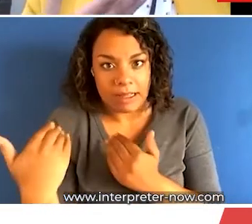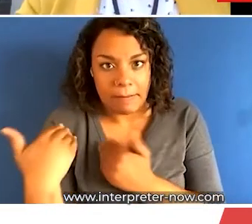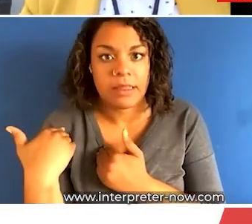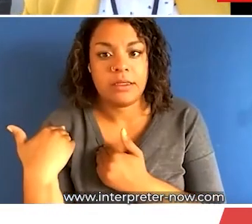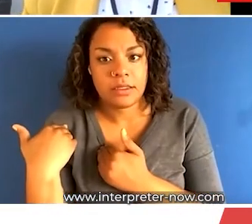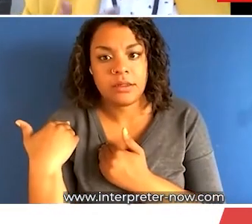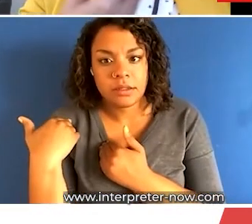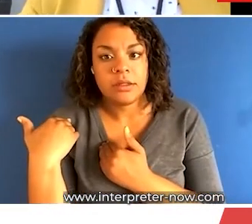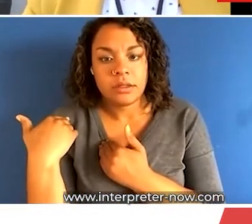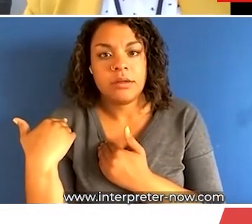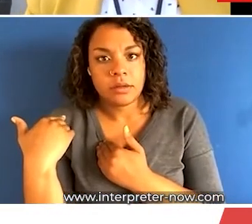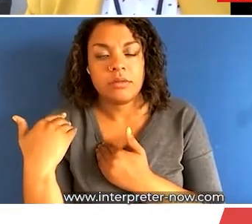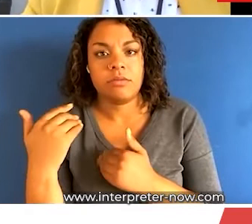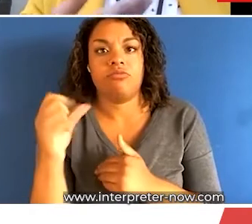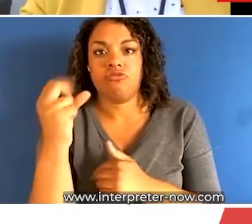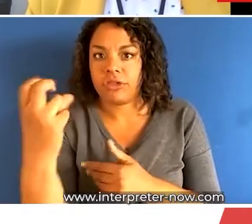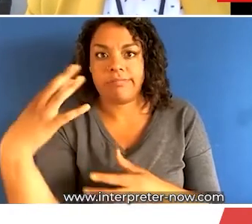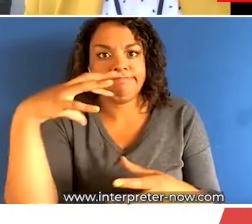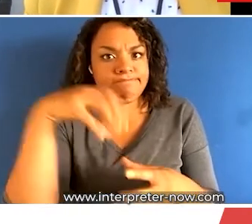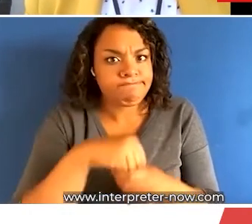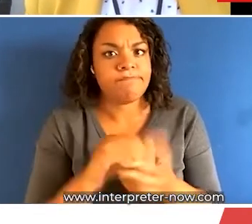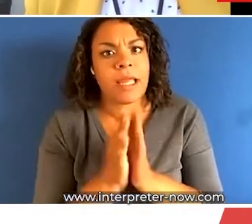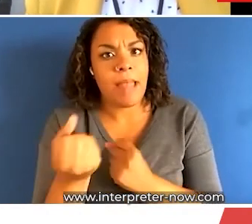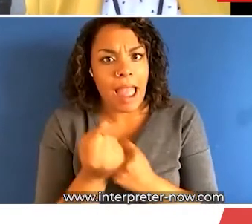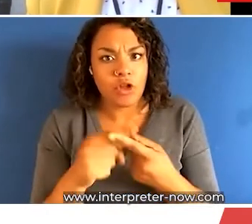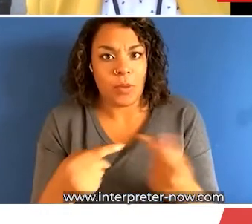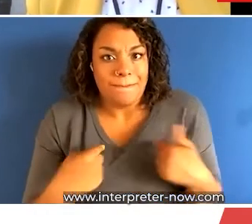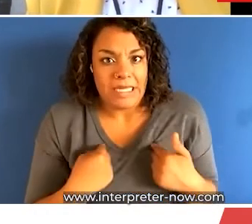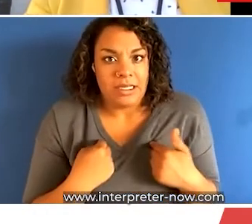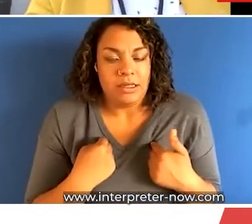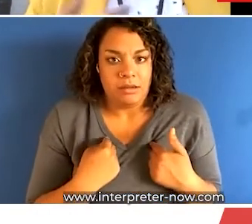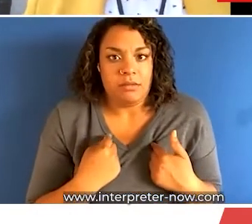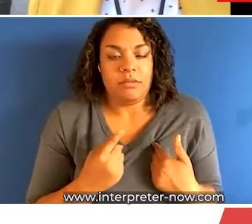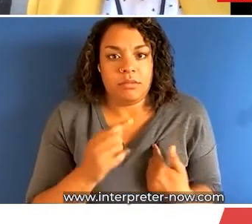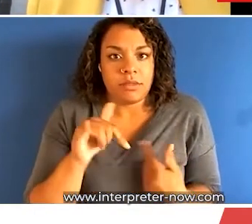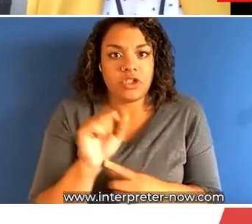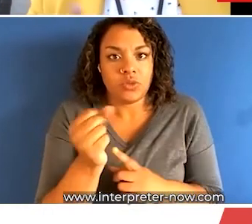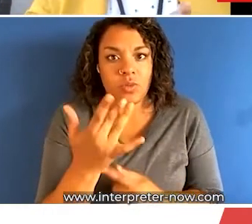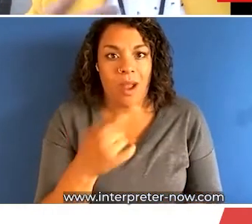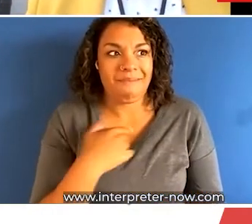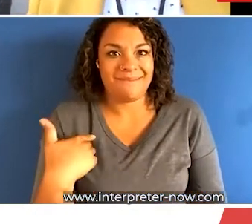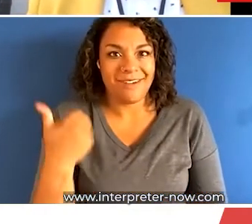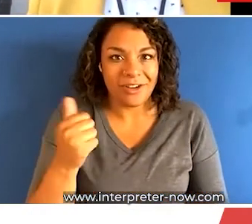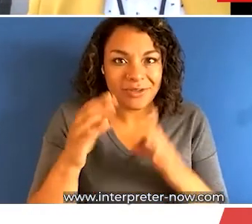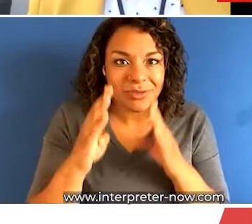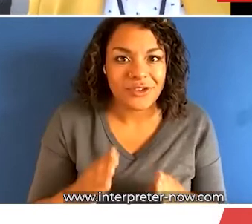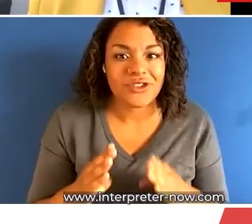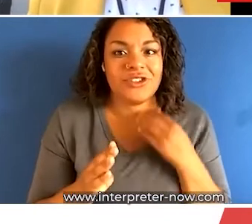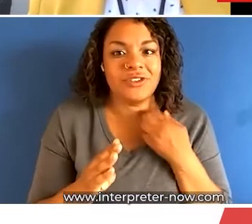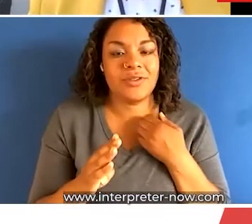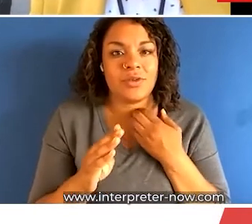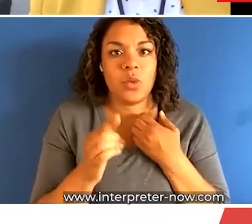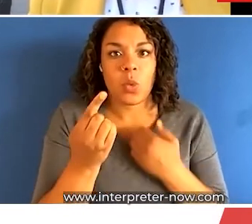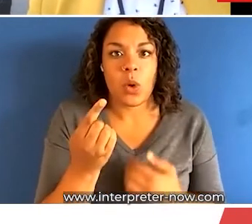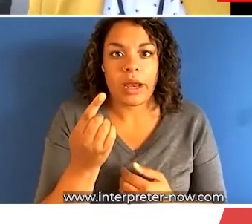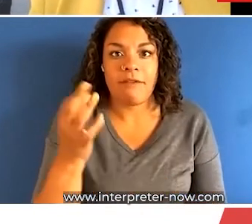like she kind of came in and was a huge ally to me in that situation, being the youngest person, being the one of